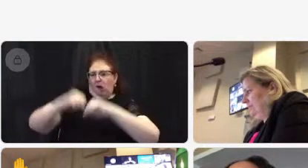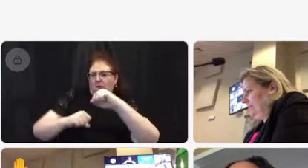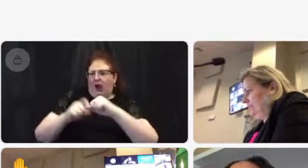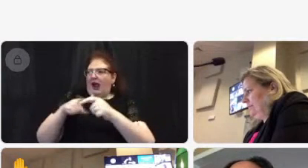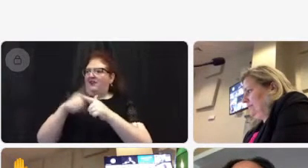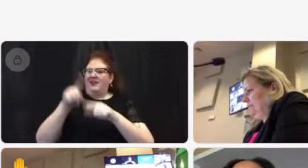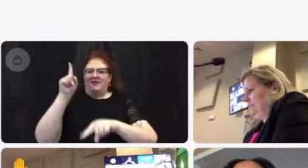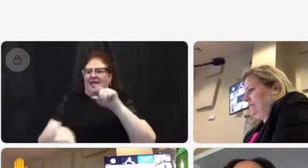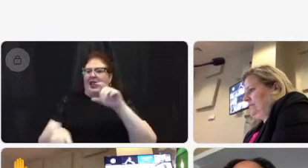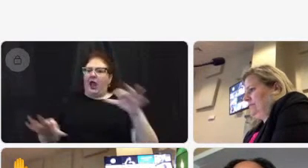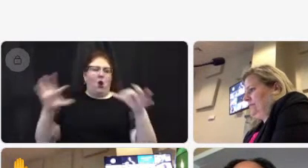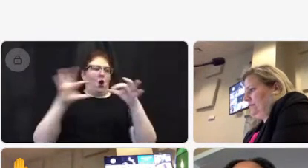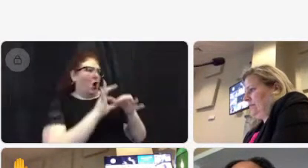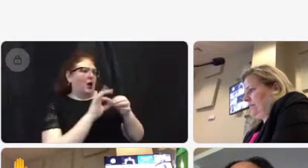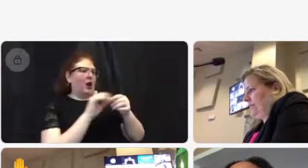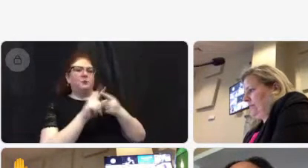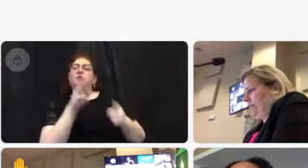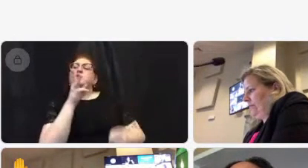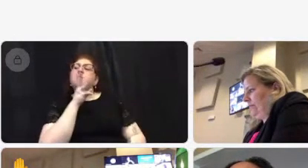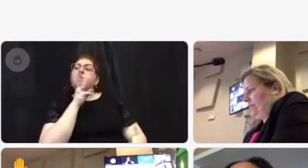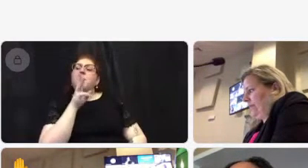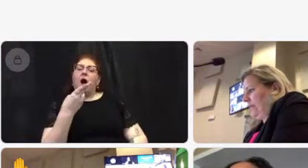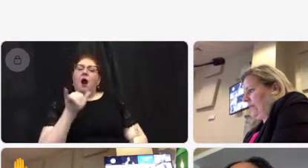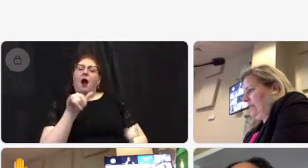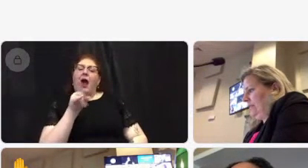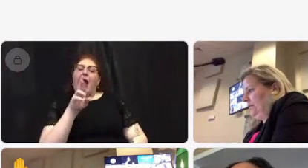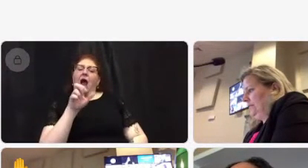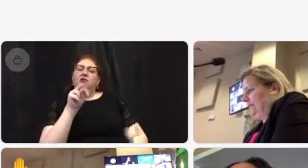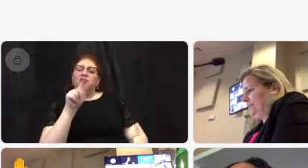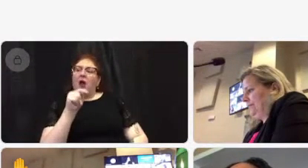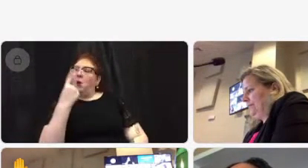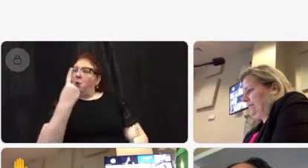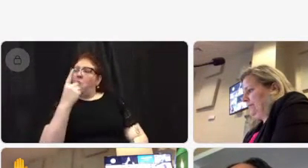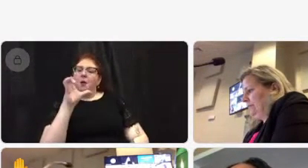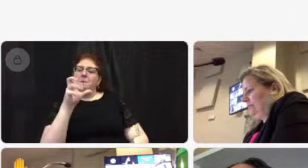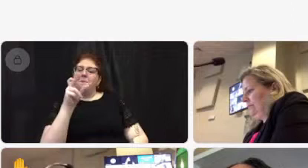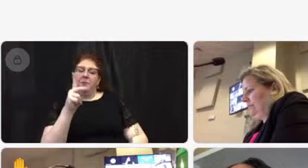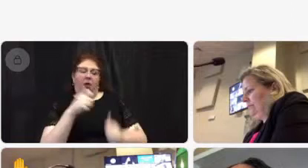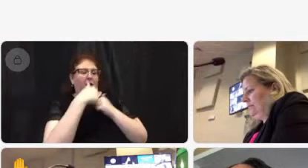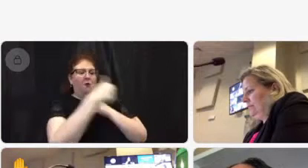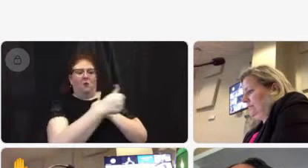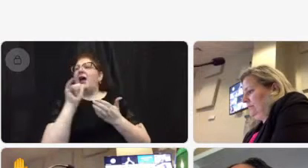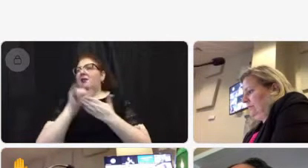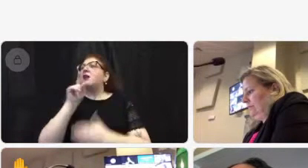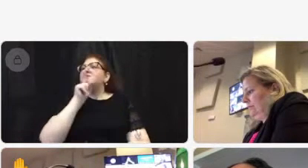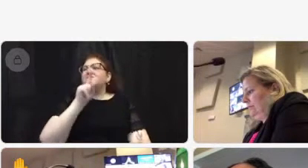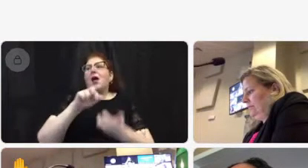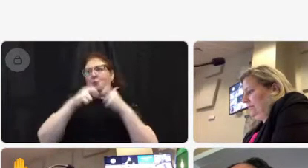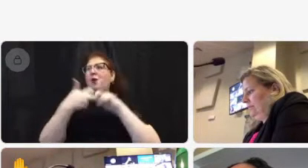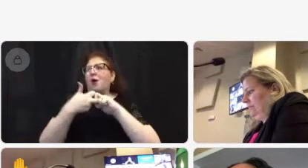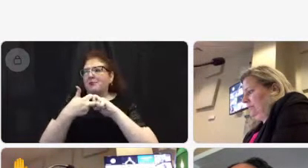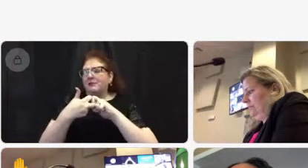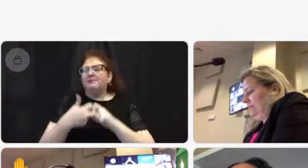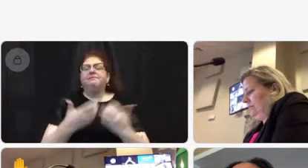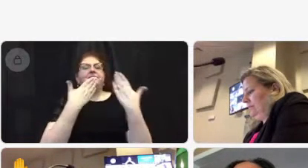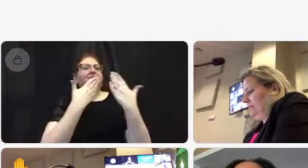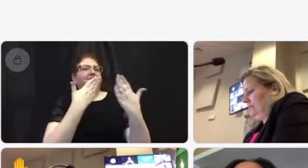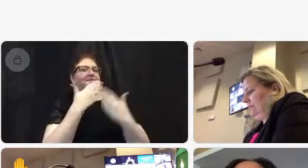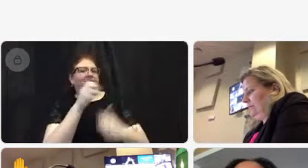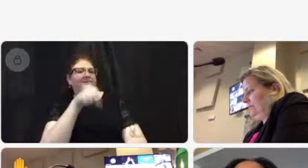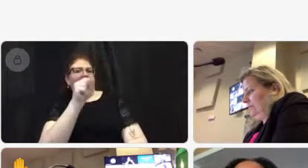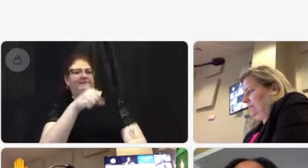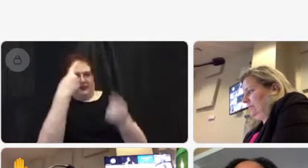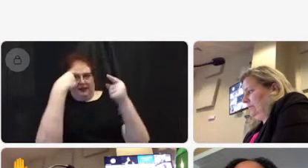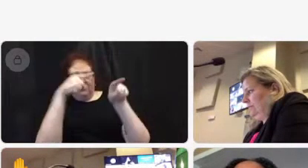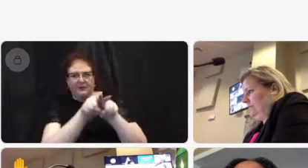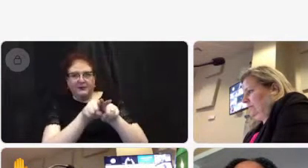we're gonna be in real problem. I agree with you. I like what you just shared. Director Phillips. Thank you, Mayor. Oh,